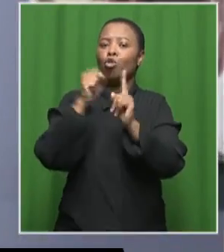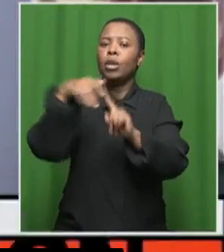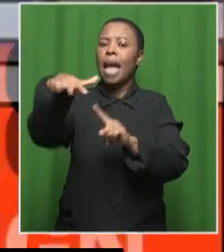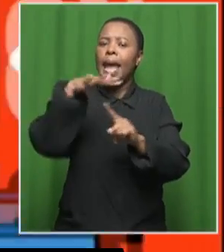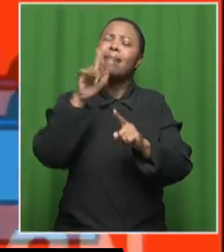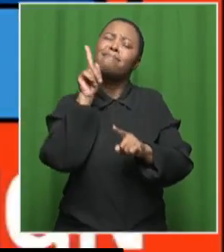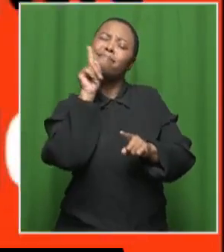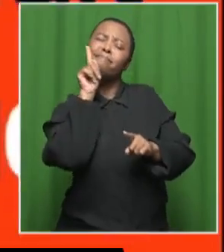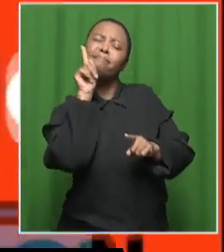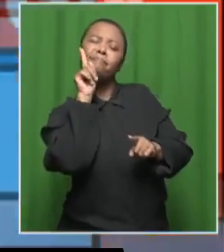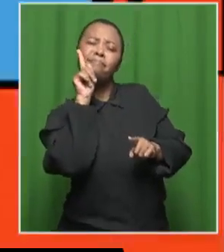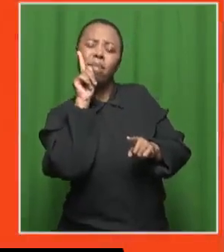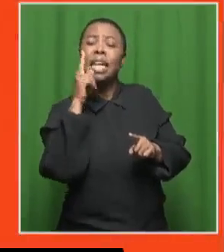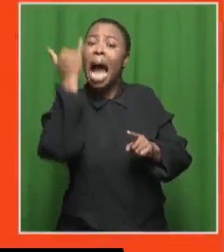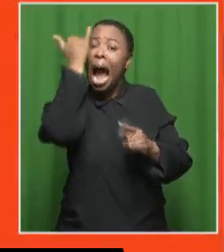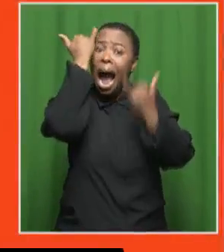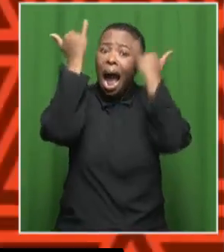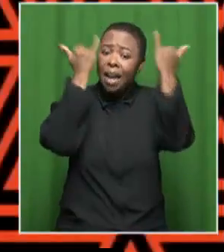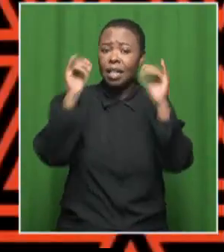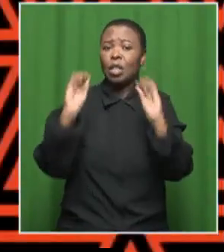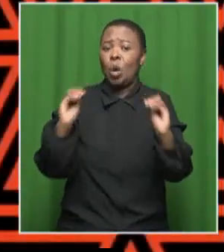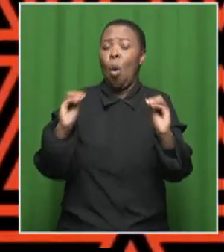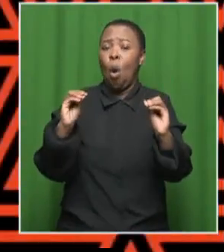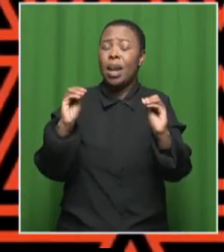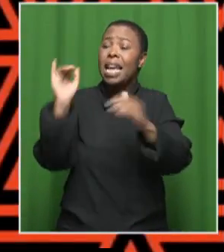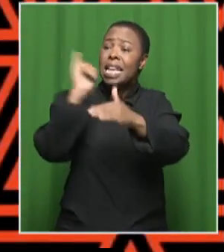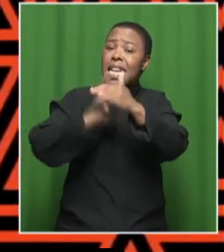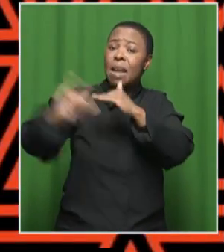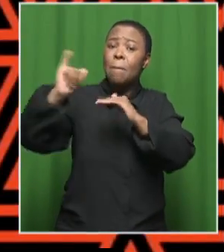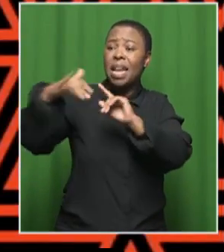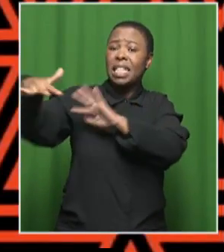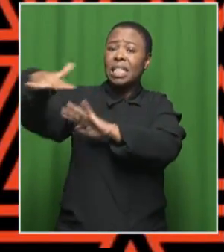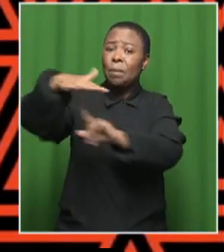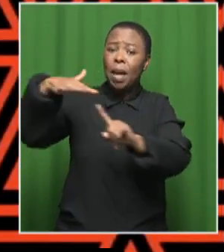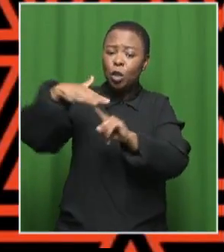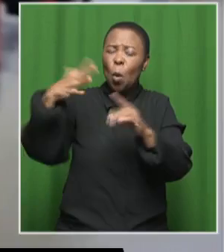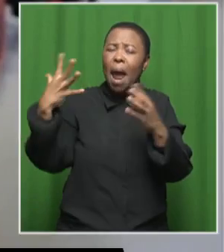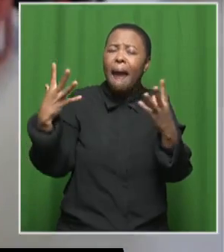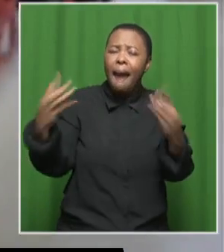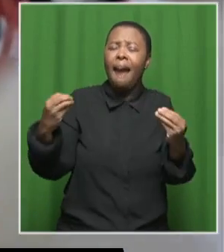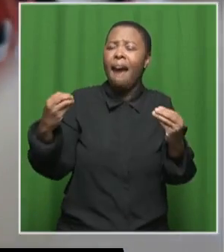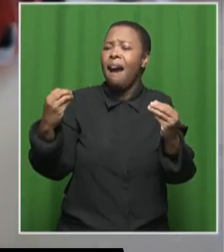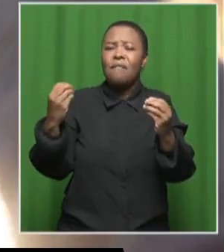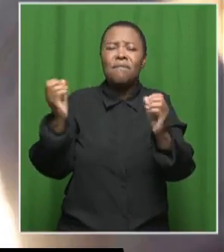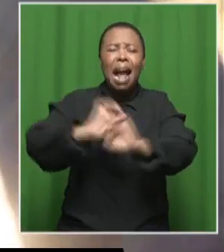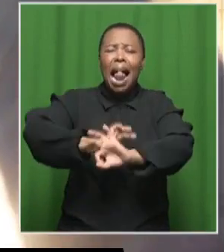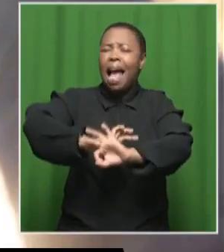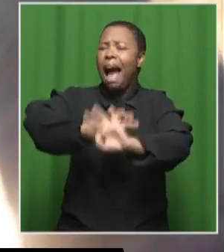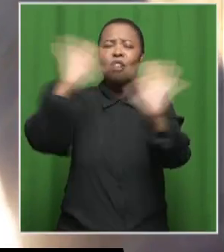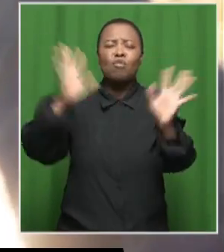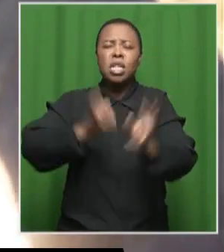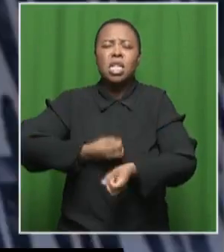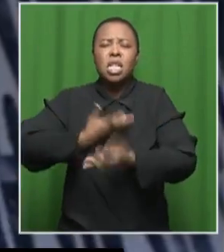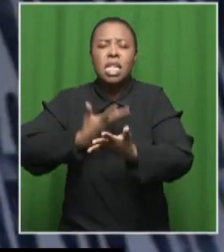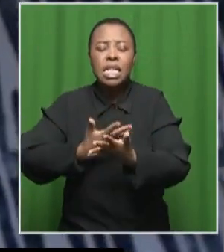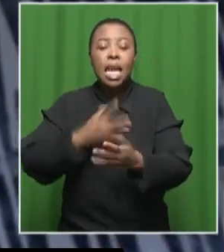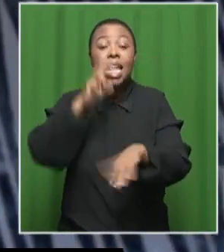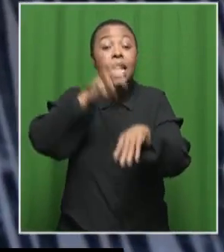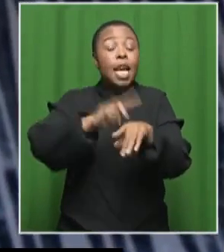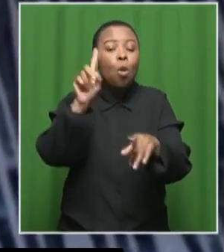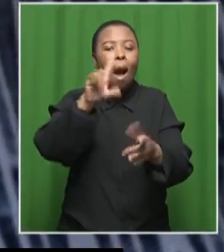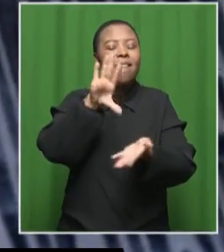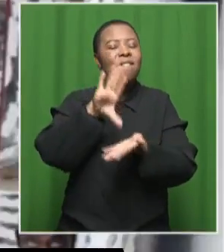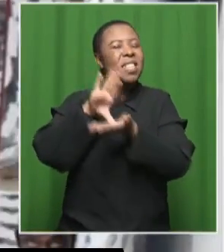the ideas are there, especially in the independent space. You can see that there is a clarity of voice, and all it needs is investment,